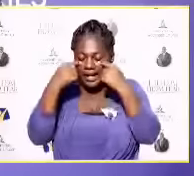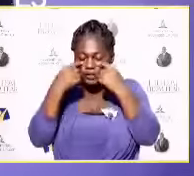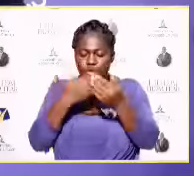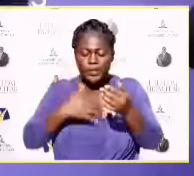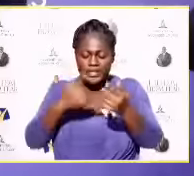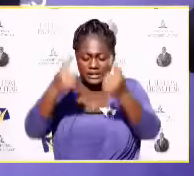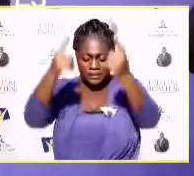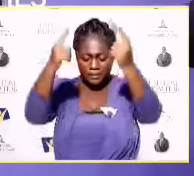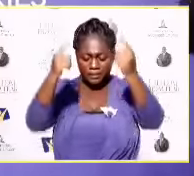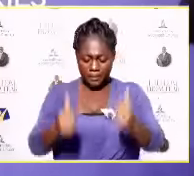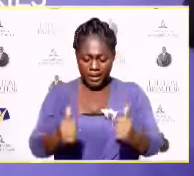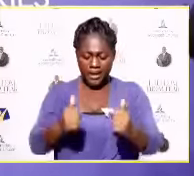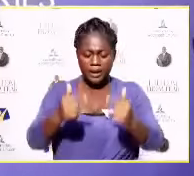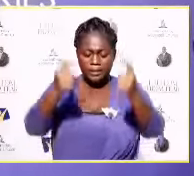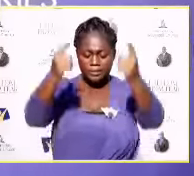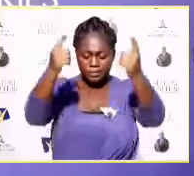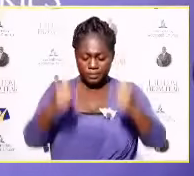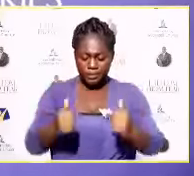Every eye is closed.